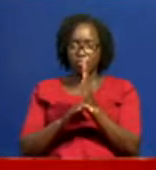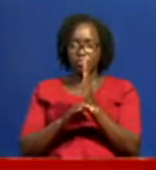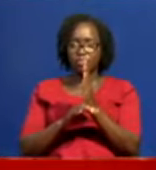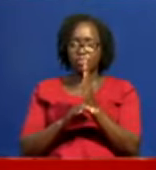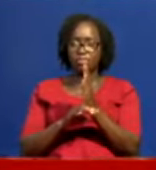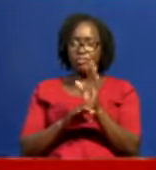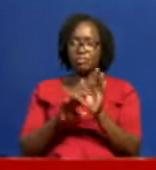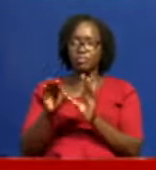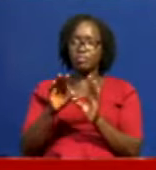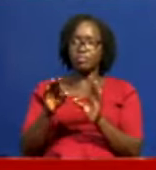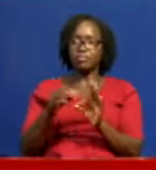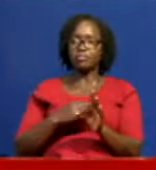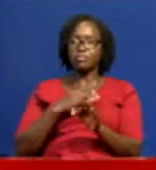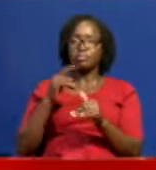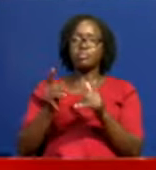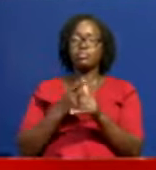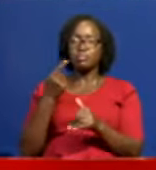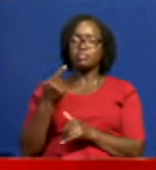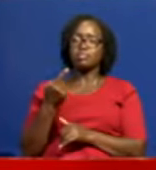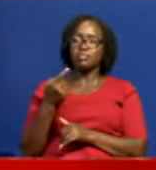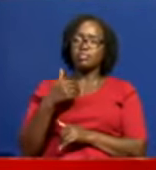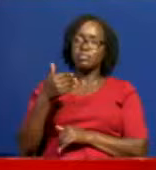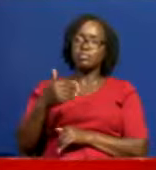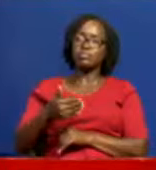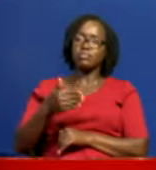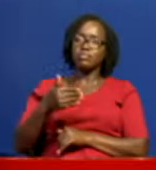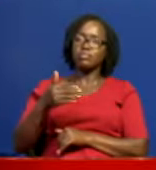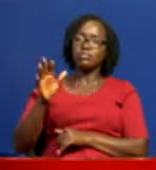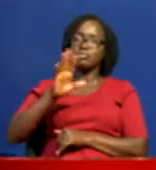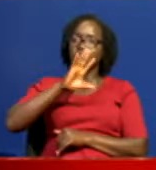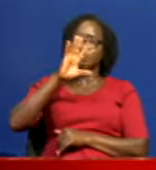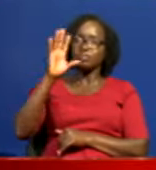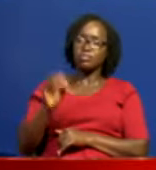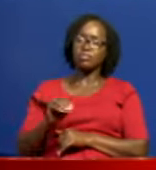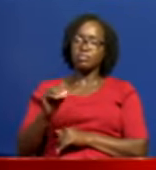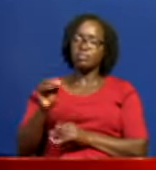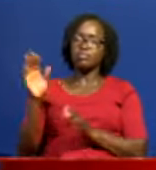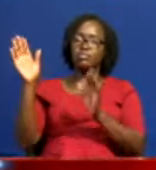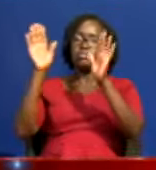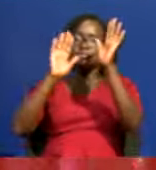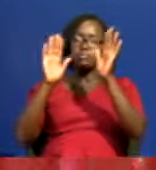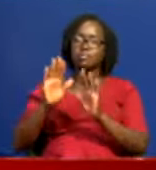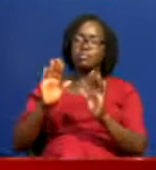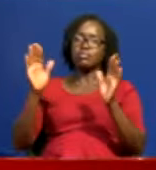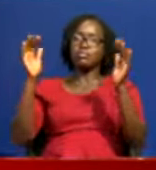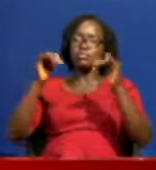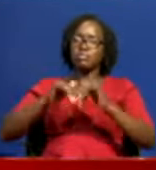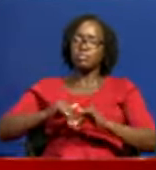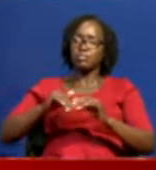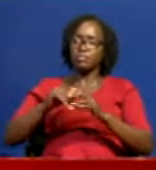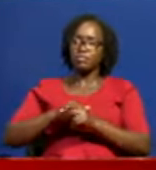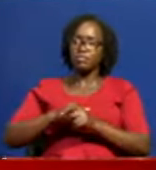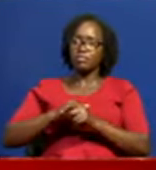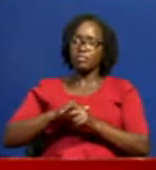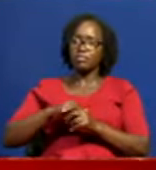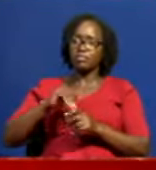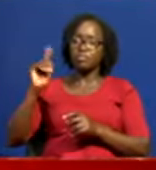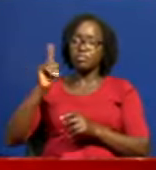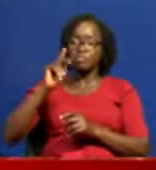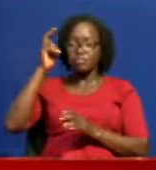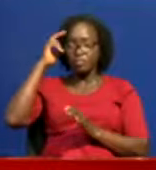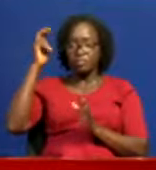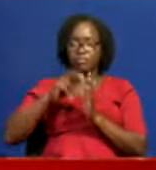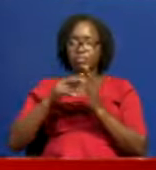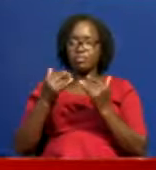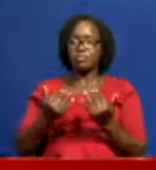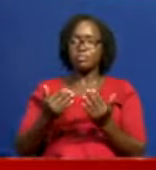highlighted by hosting the first ever Africa Climate Summit. Nairobi is recognized now